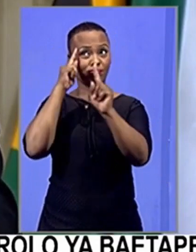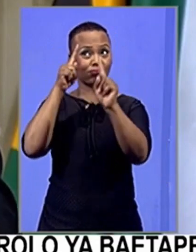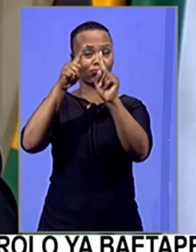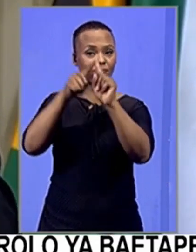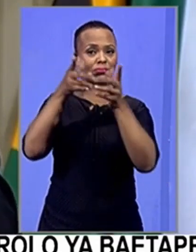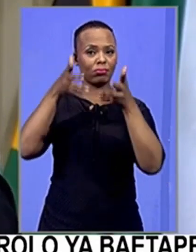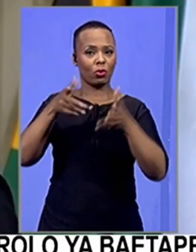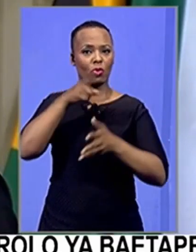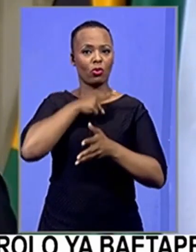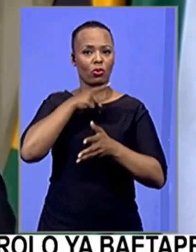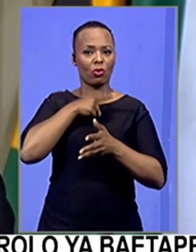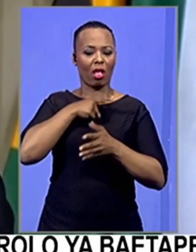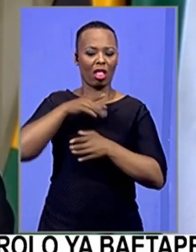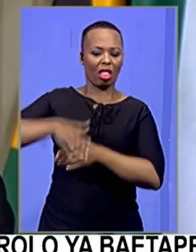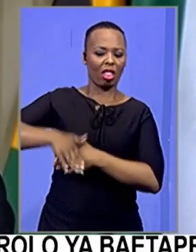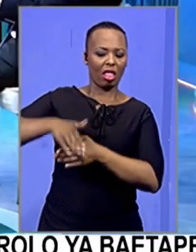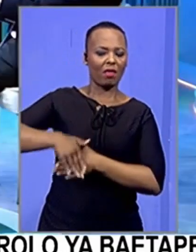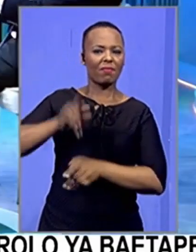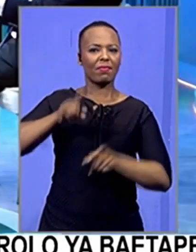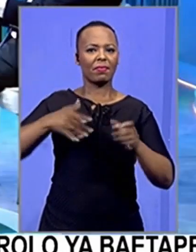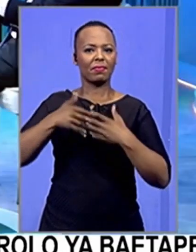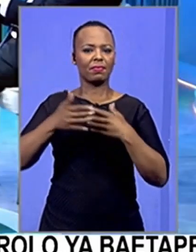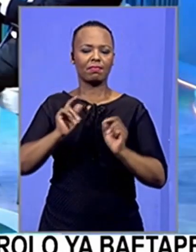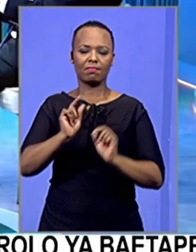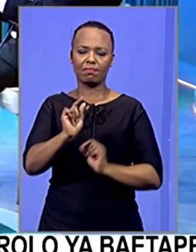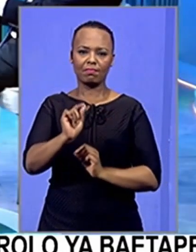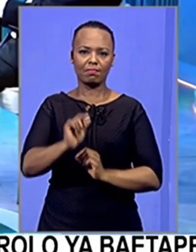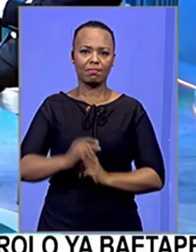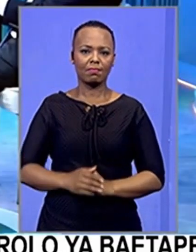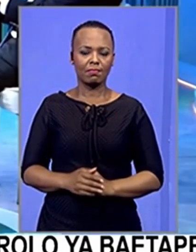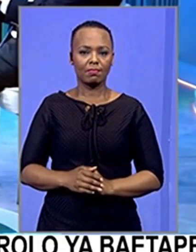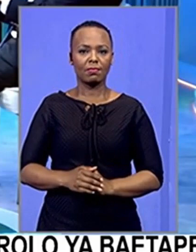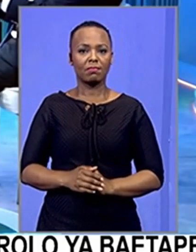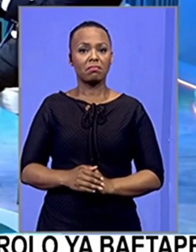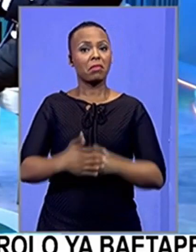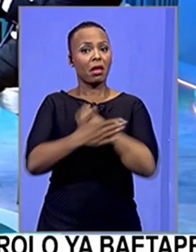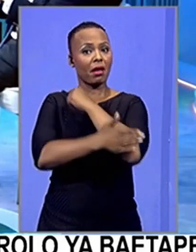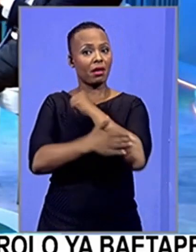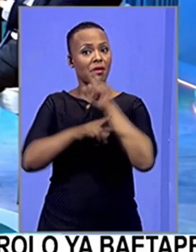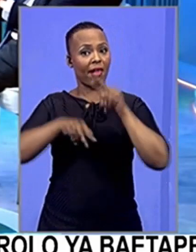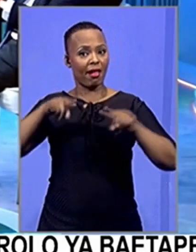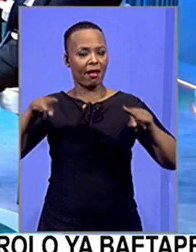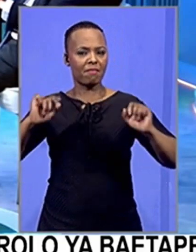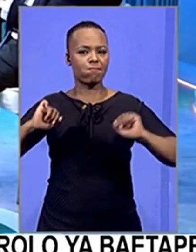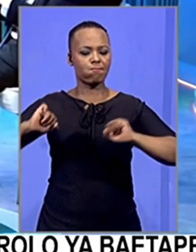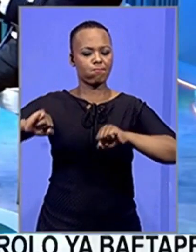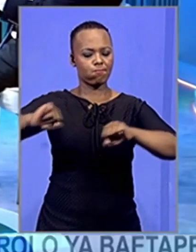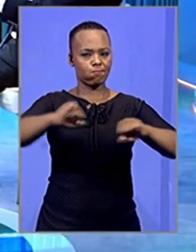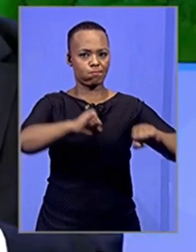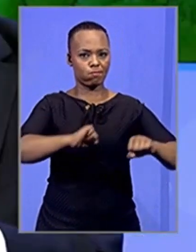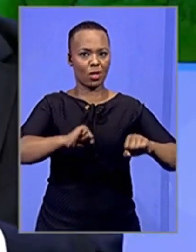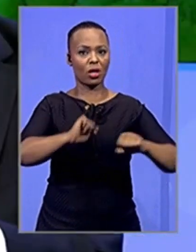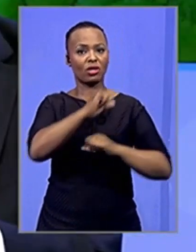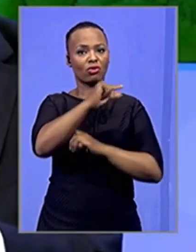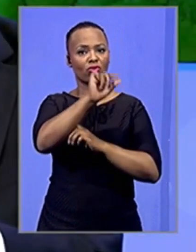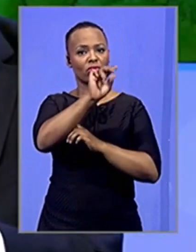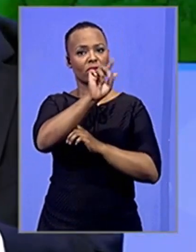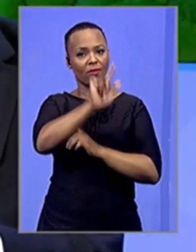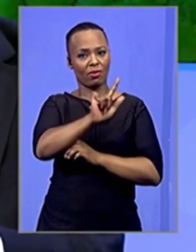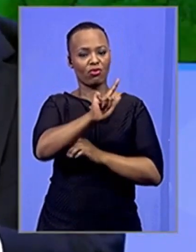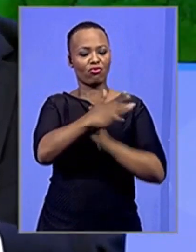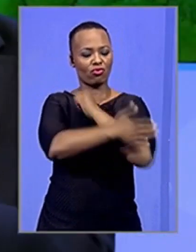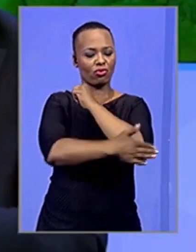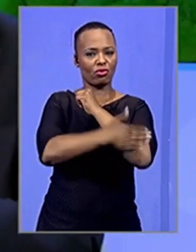we don't leave anyone behind. Several countries made agreements between G7 countries, international